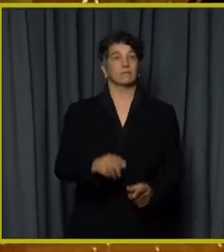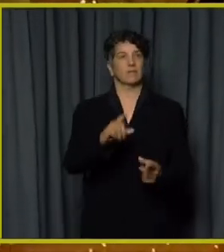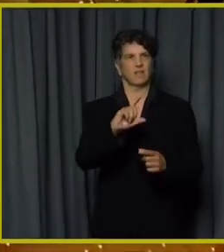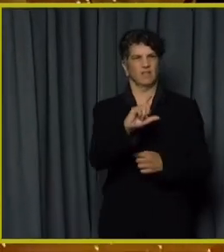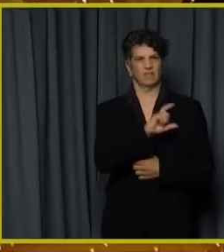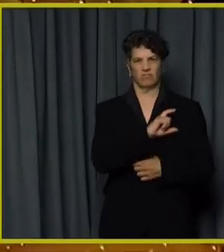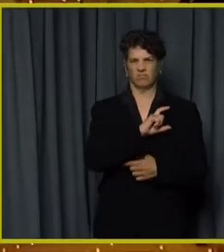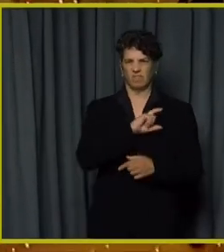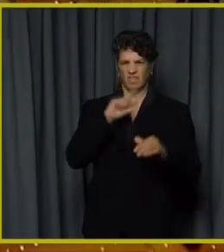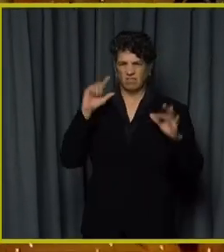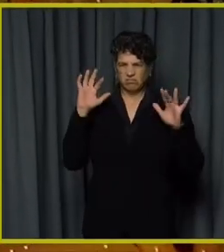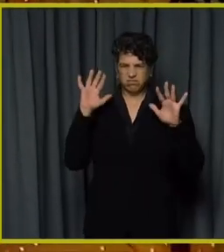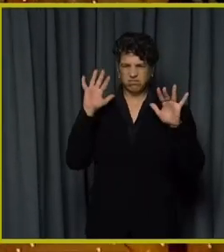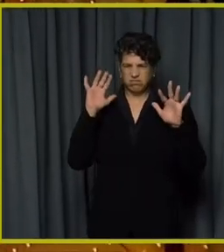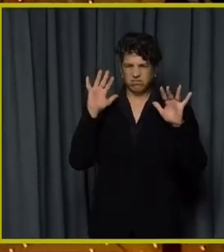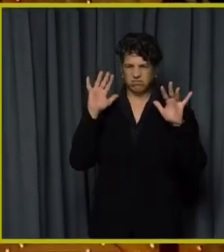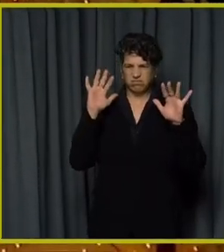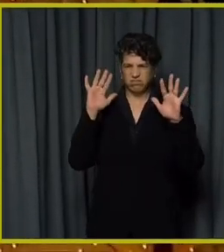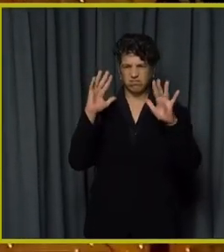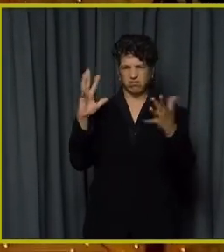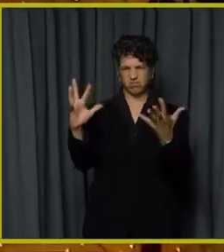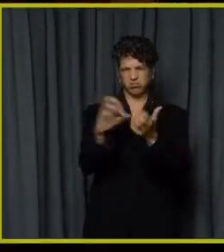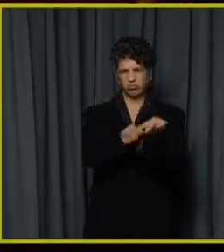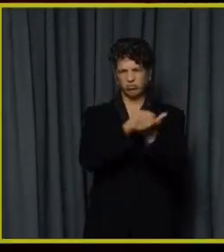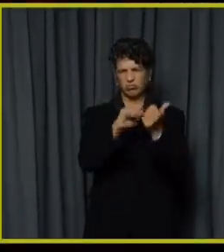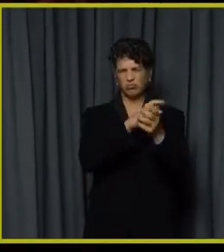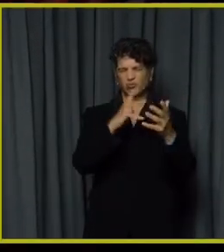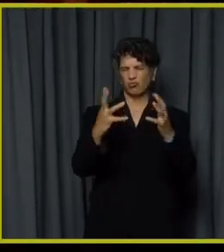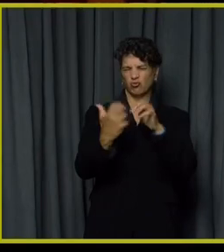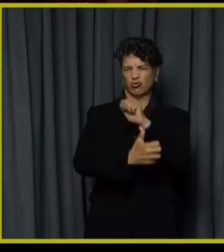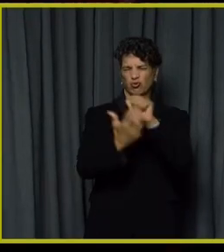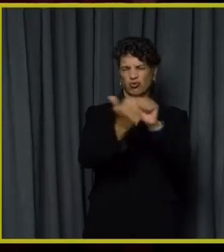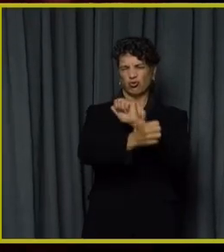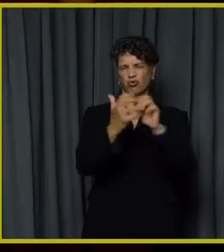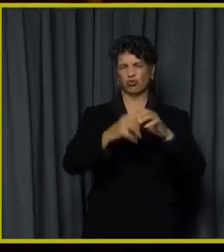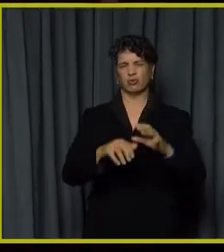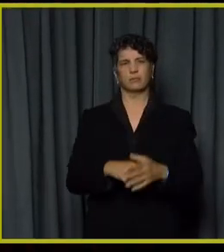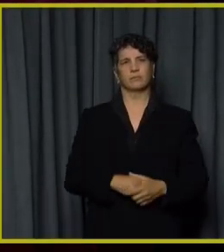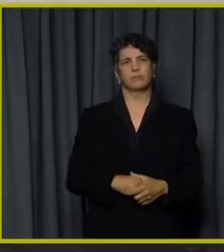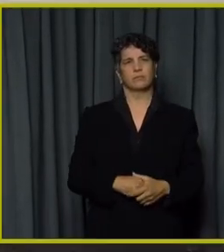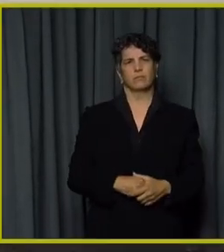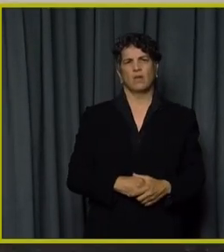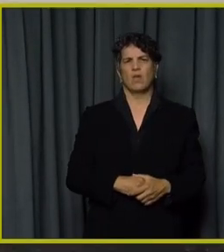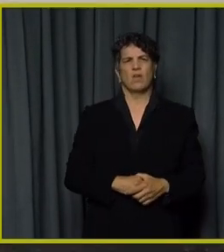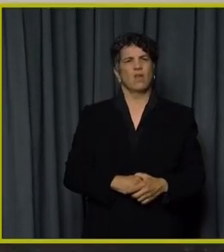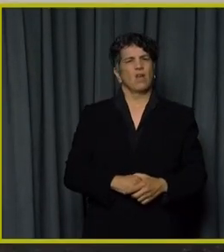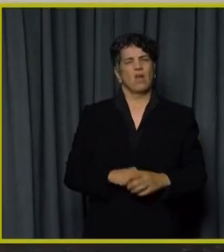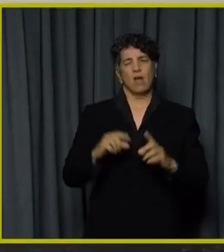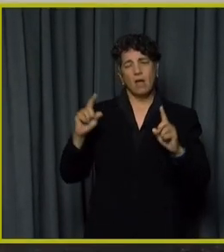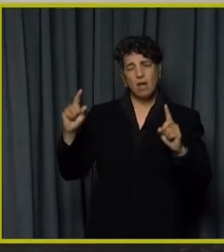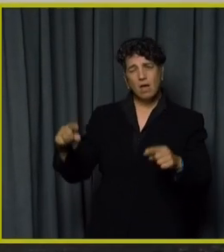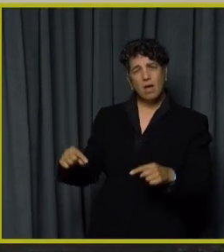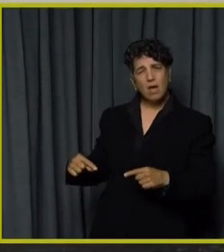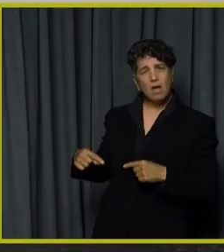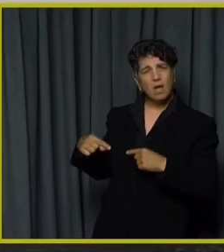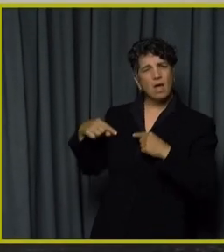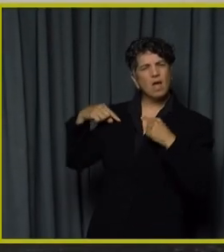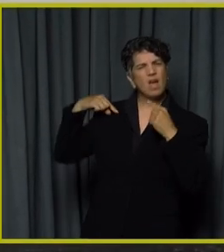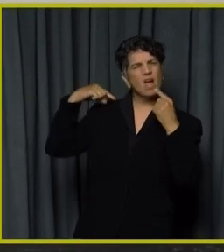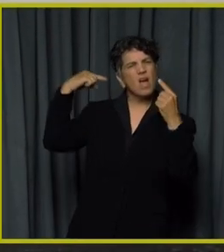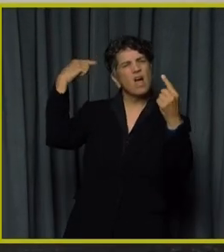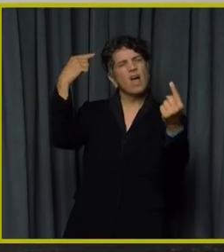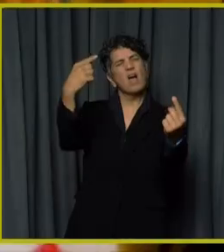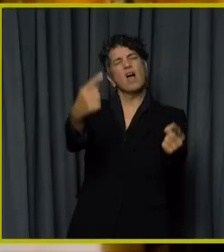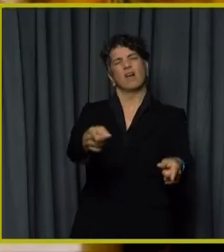Police brutality is something that's lived deep within our country for such a long time. The only thing that's different now is that we can't ignore